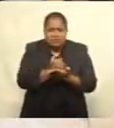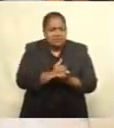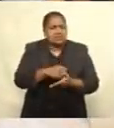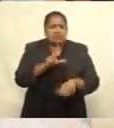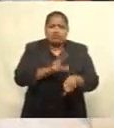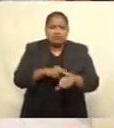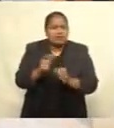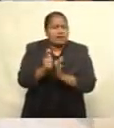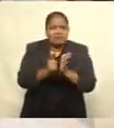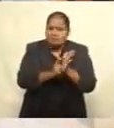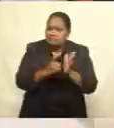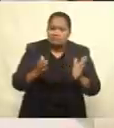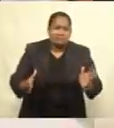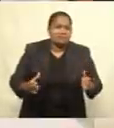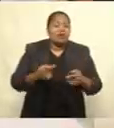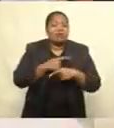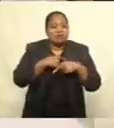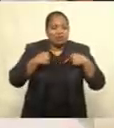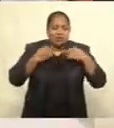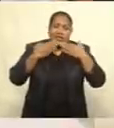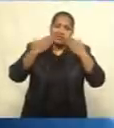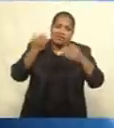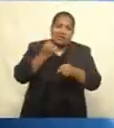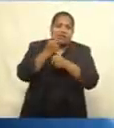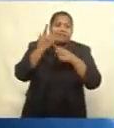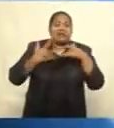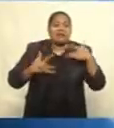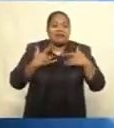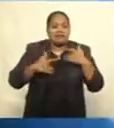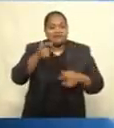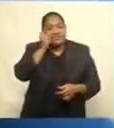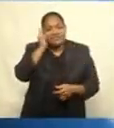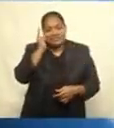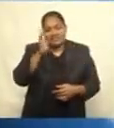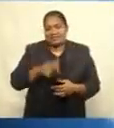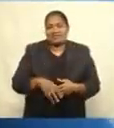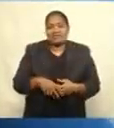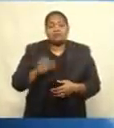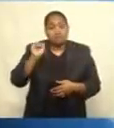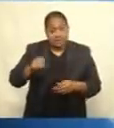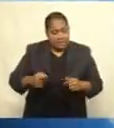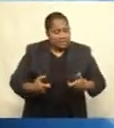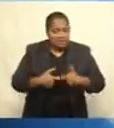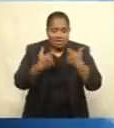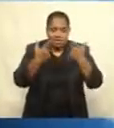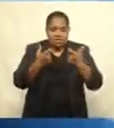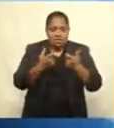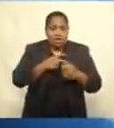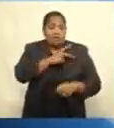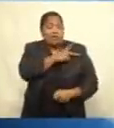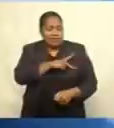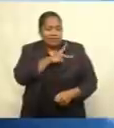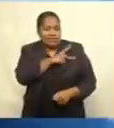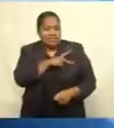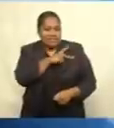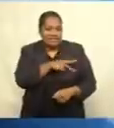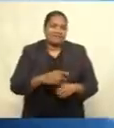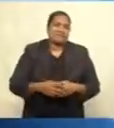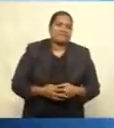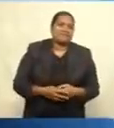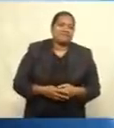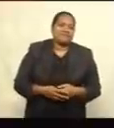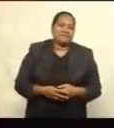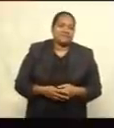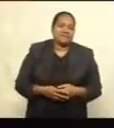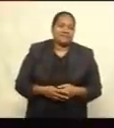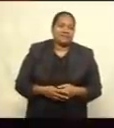so we thank God for the life of the teacher. It is indeed a challenging profession. Apart from being